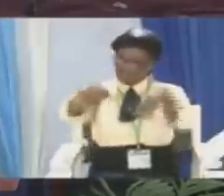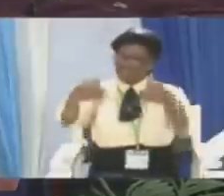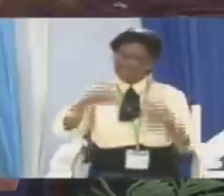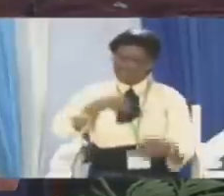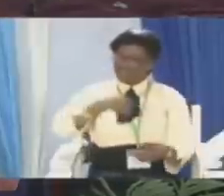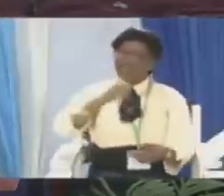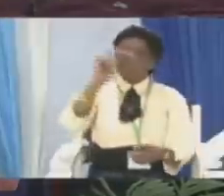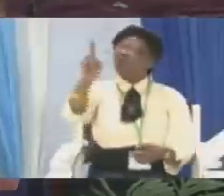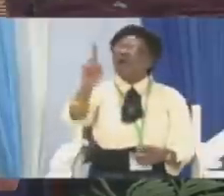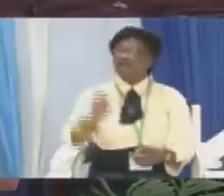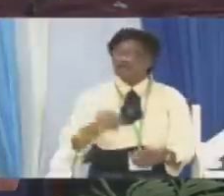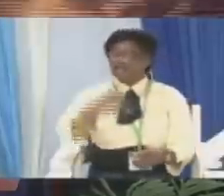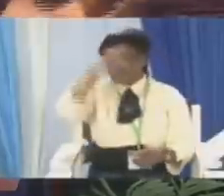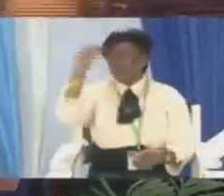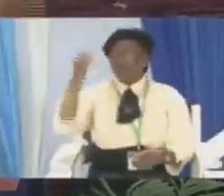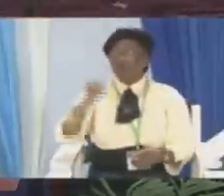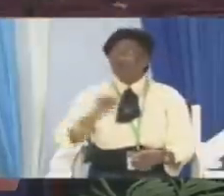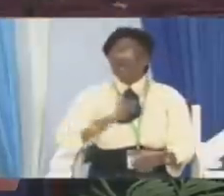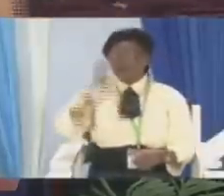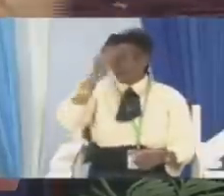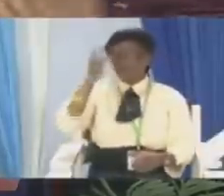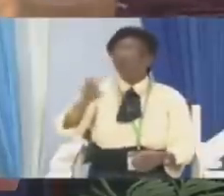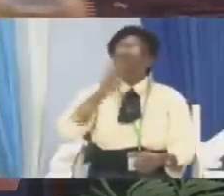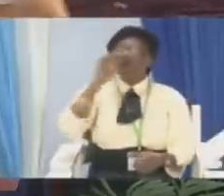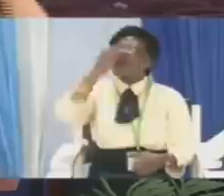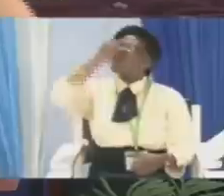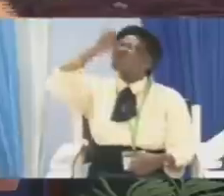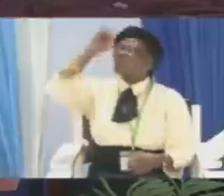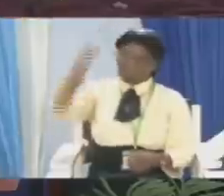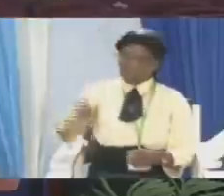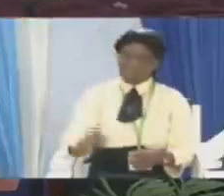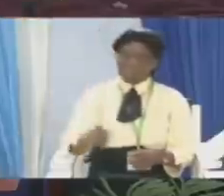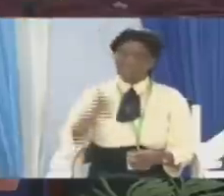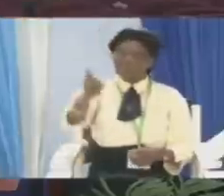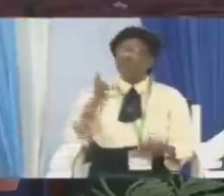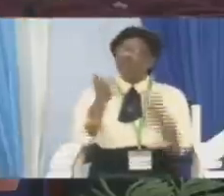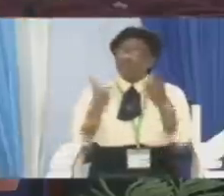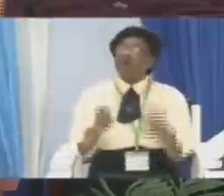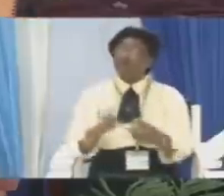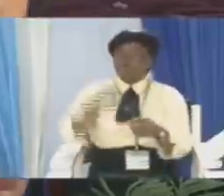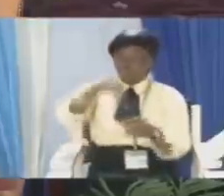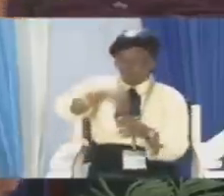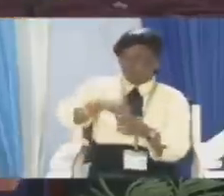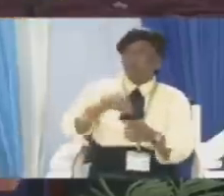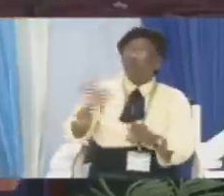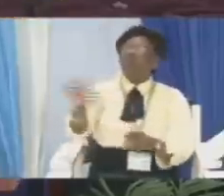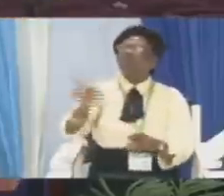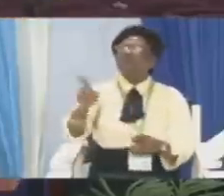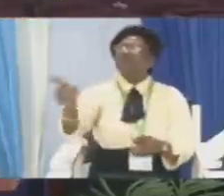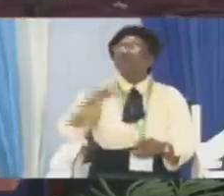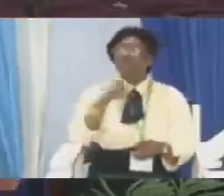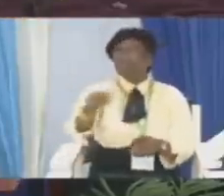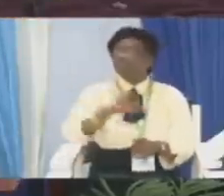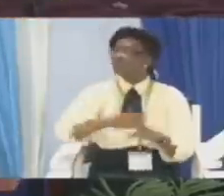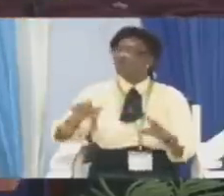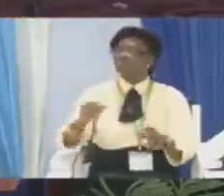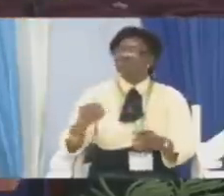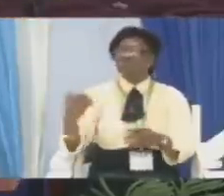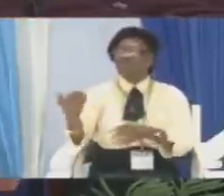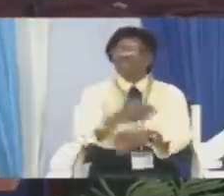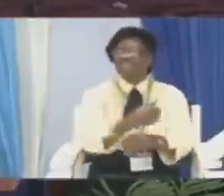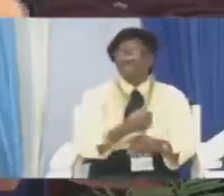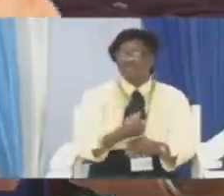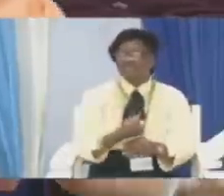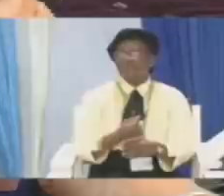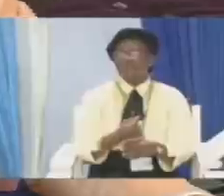And because I knew you are wicked, you want to sow where you didn't reap, I went to hid it somewhere." You see,